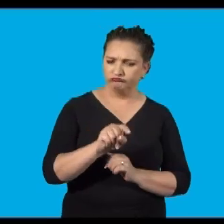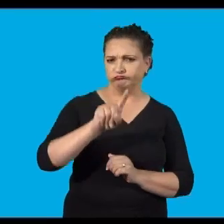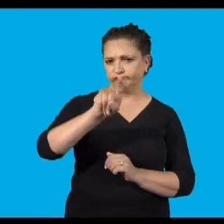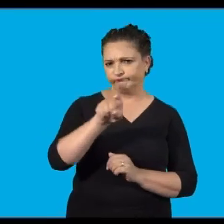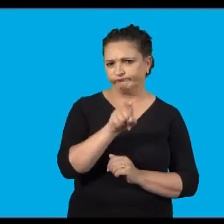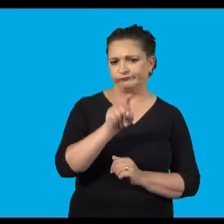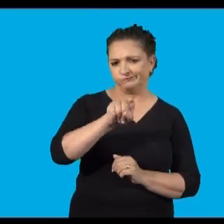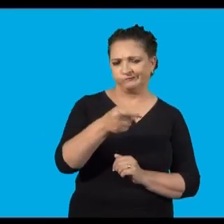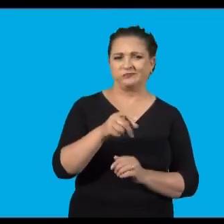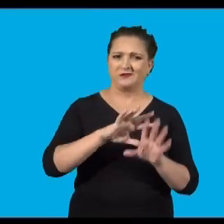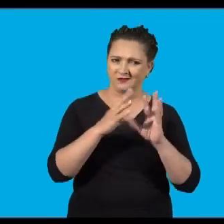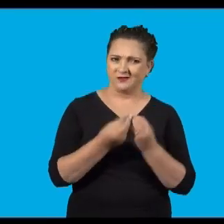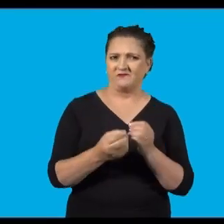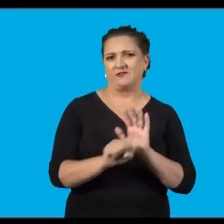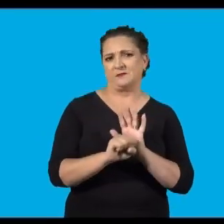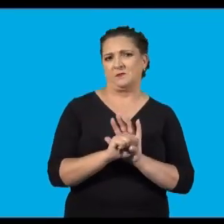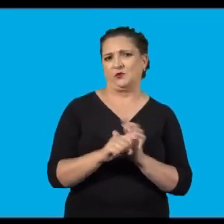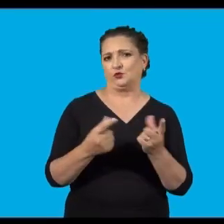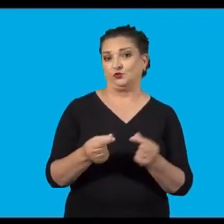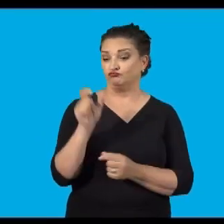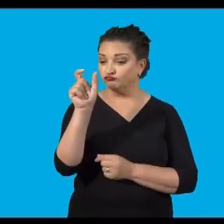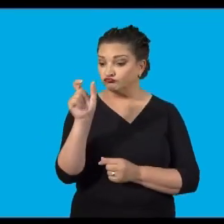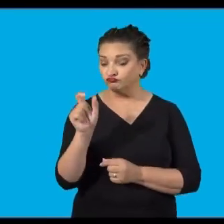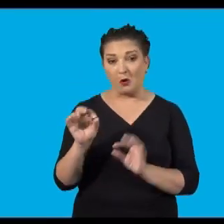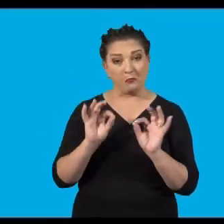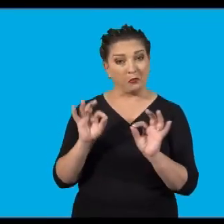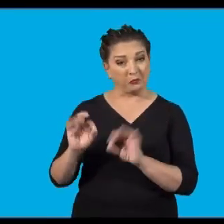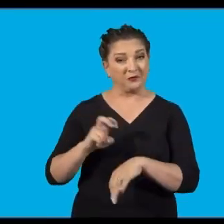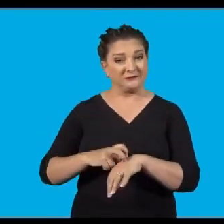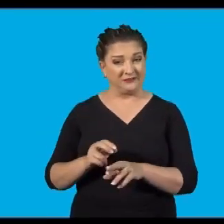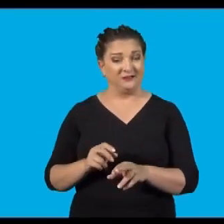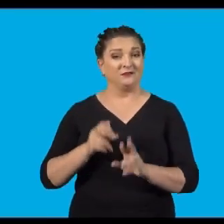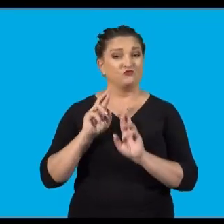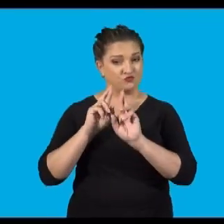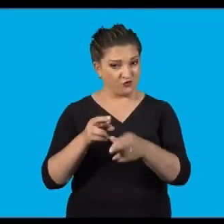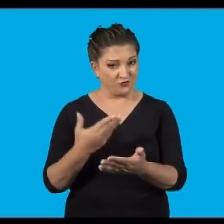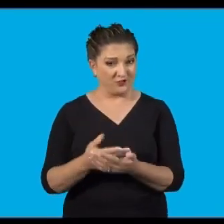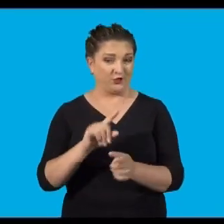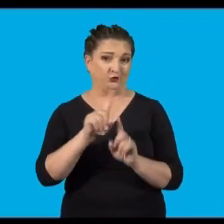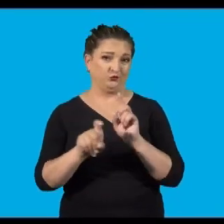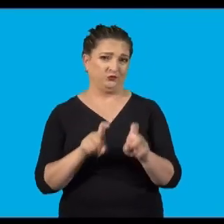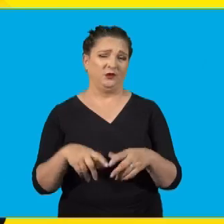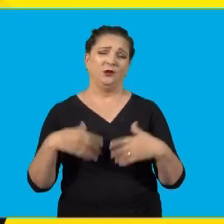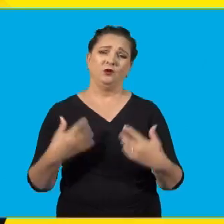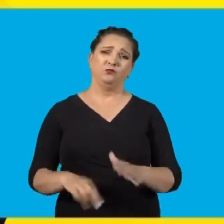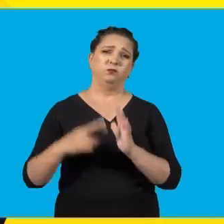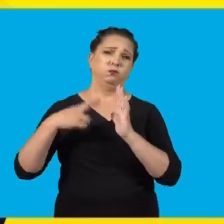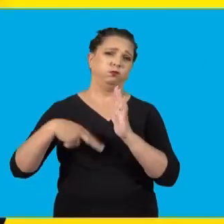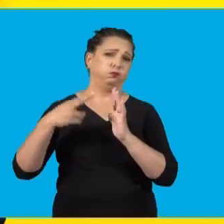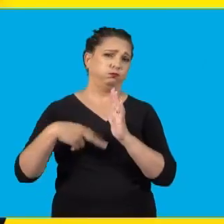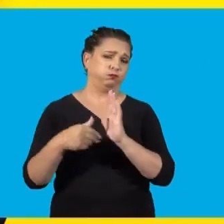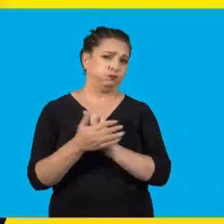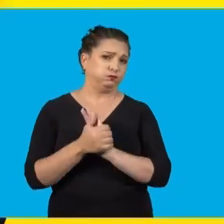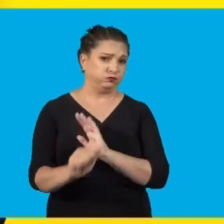then you need the correct vocabulary to respond to language questions. And please, learners, reading skills